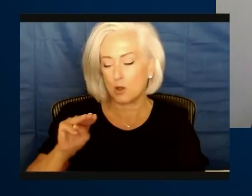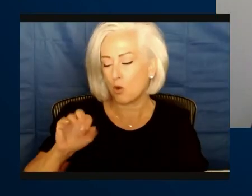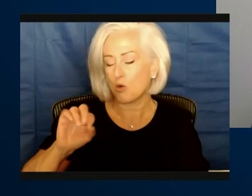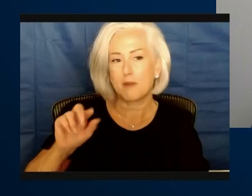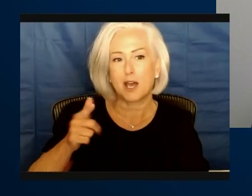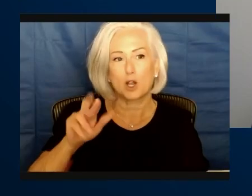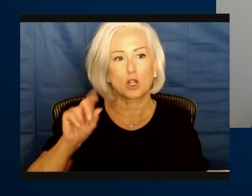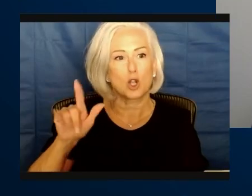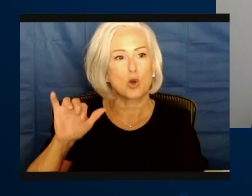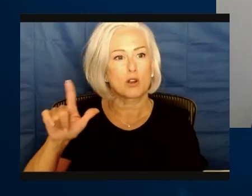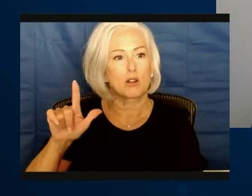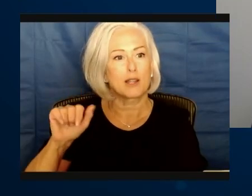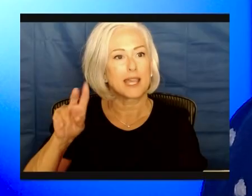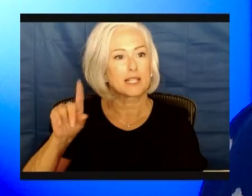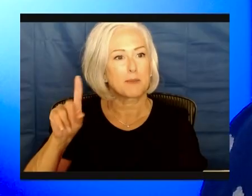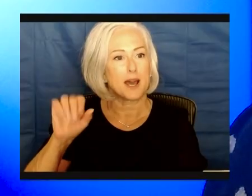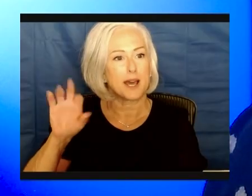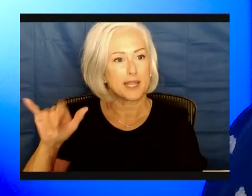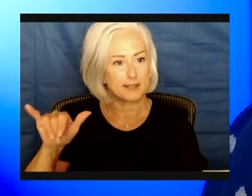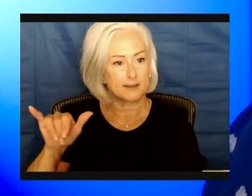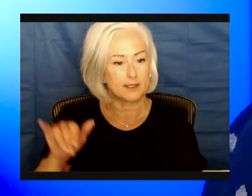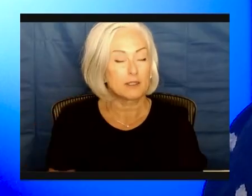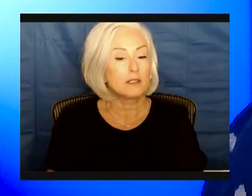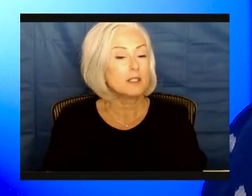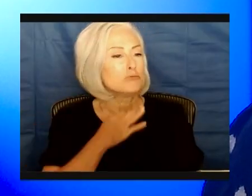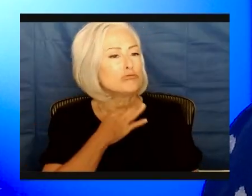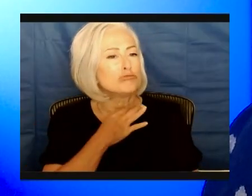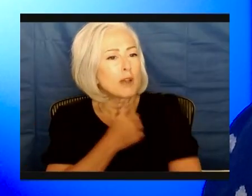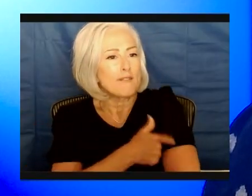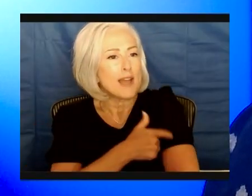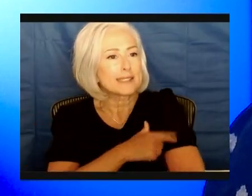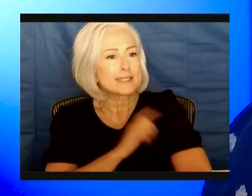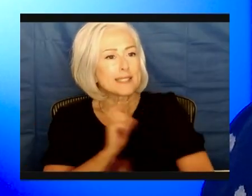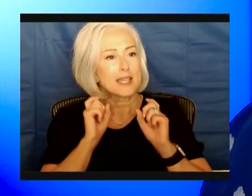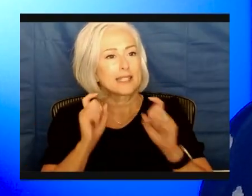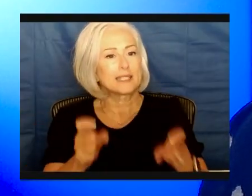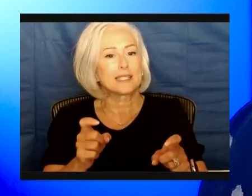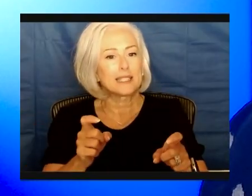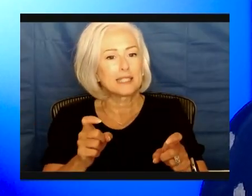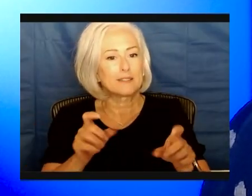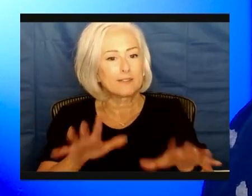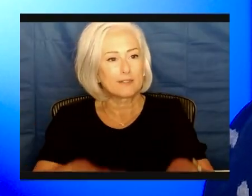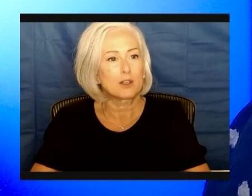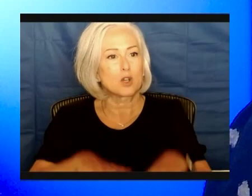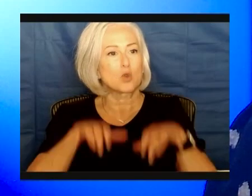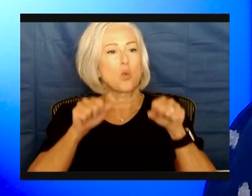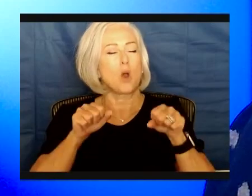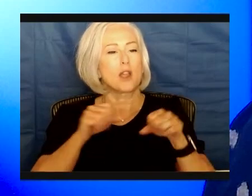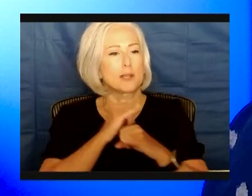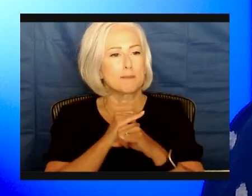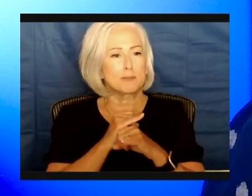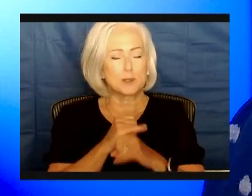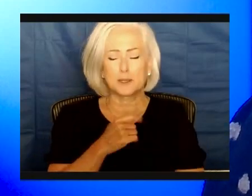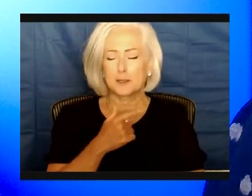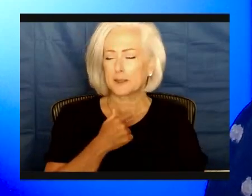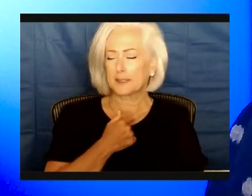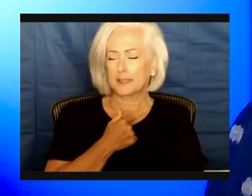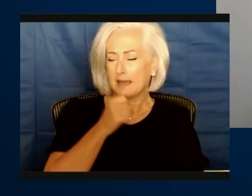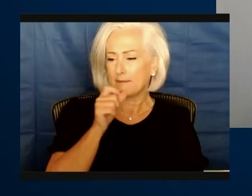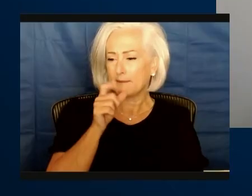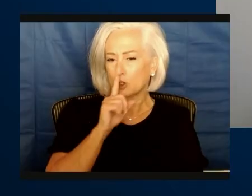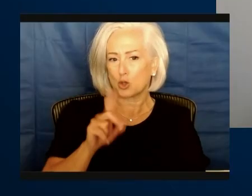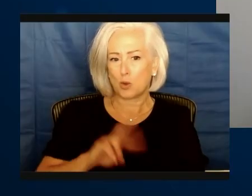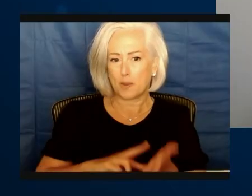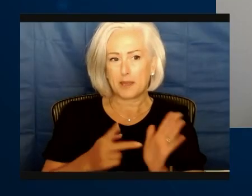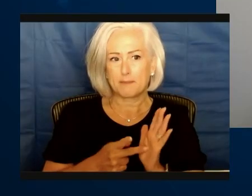Yeah, before we move on? do vaccines give you acquired immunity? I don't know what they mean by acquired immunity.